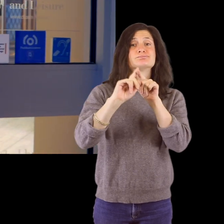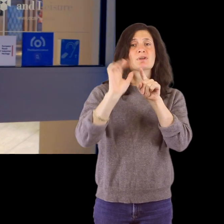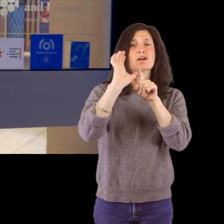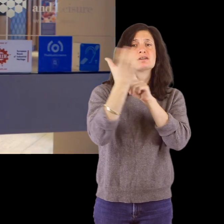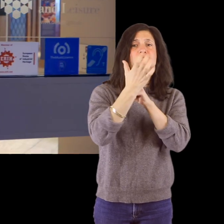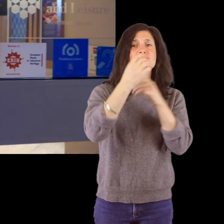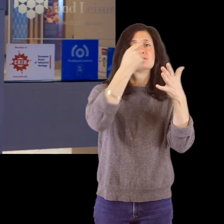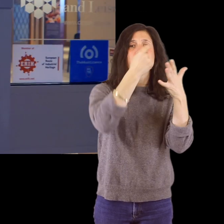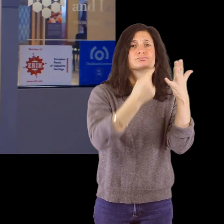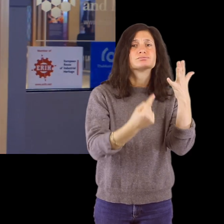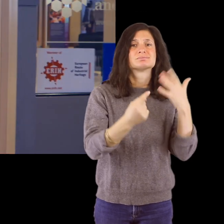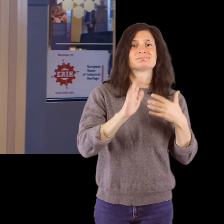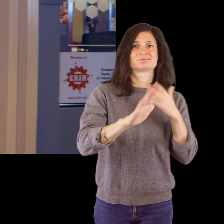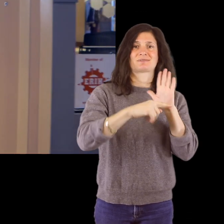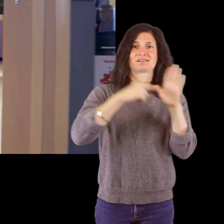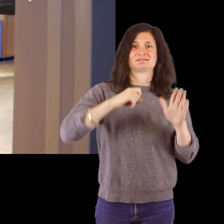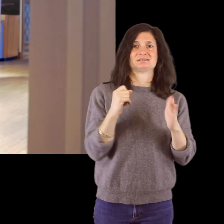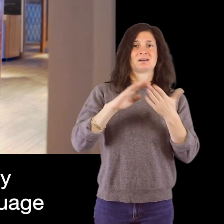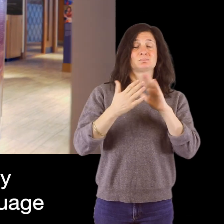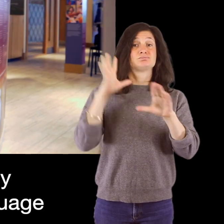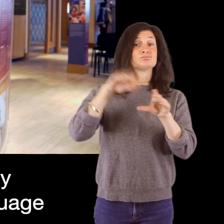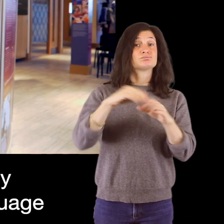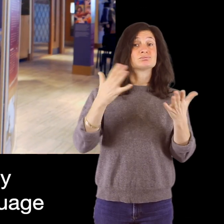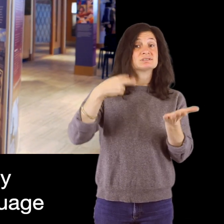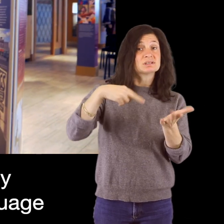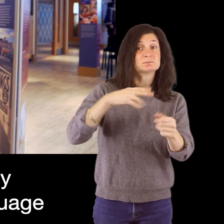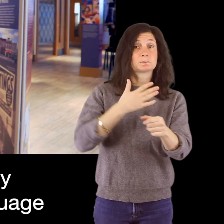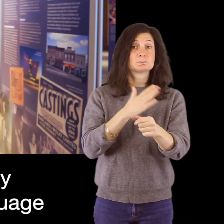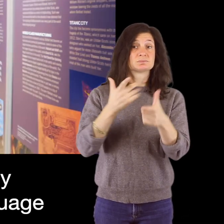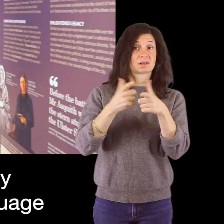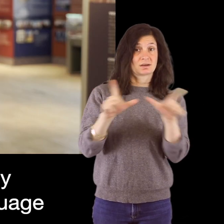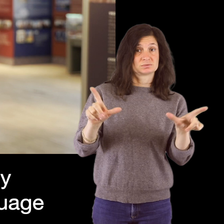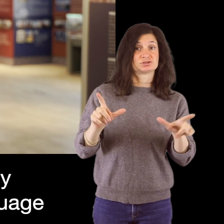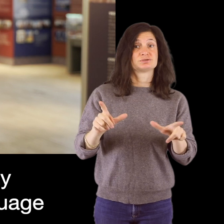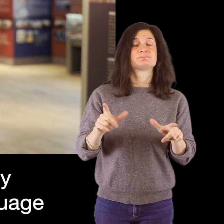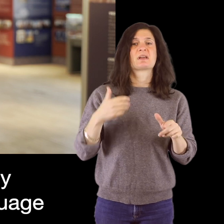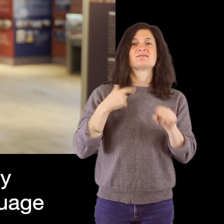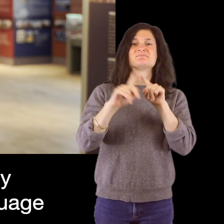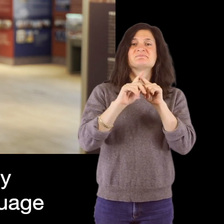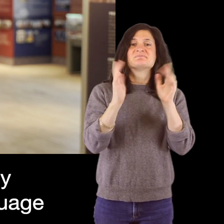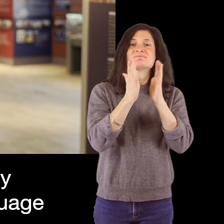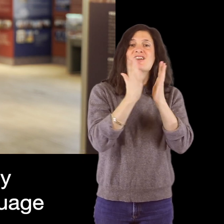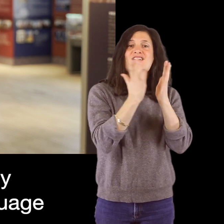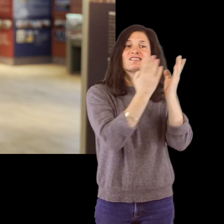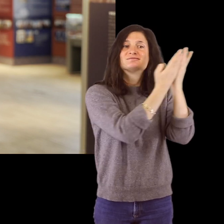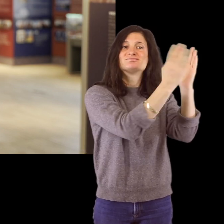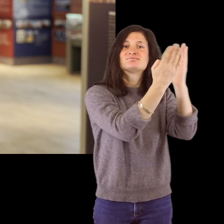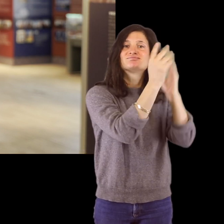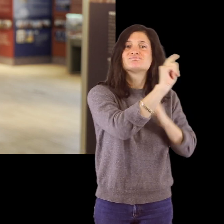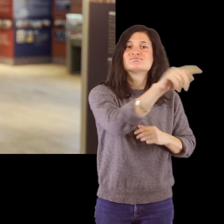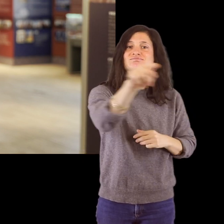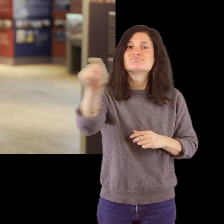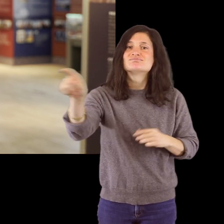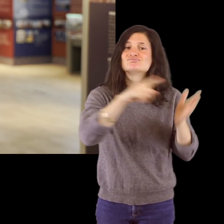centre itself showcases the various cultural aspects of the Ulster Scots community, including dance, music and language, and there